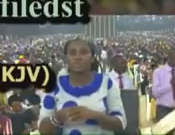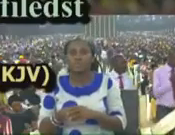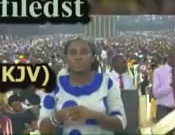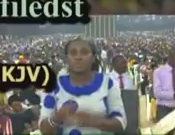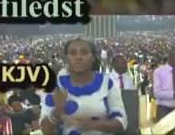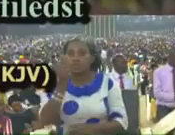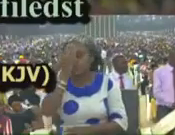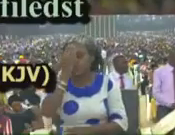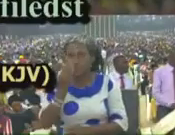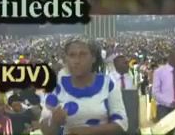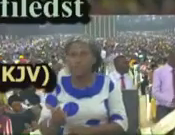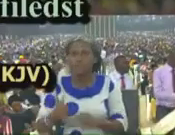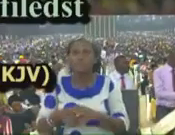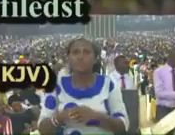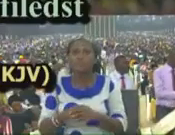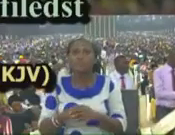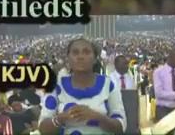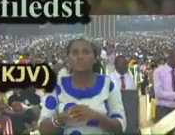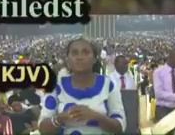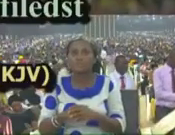Why?